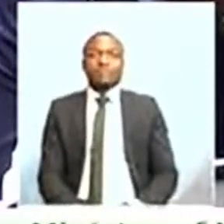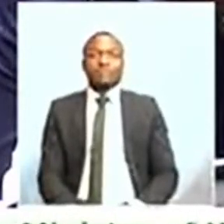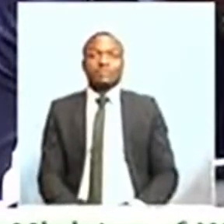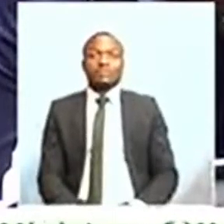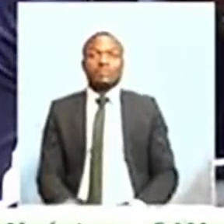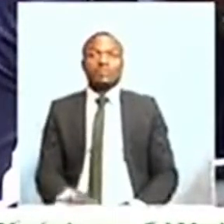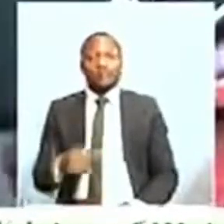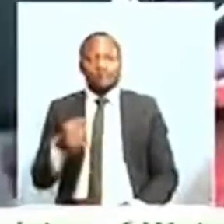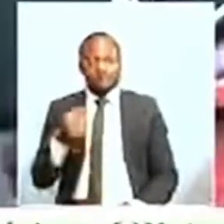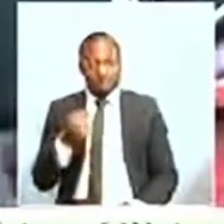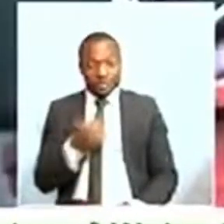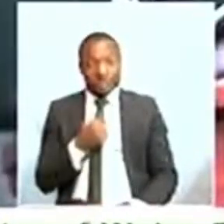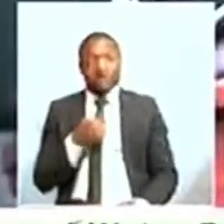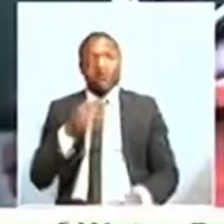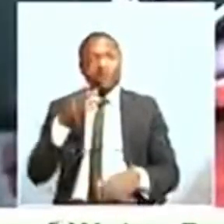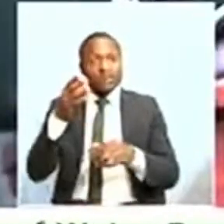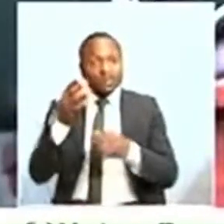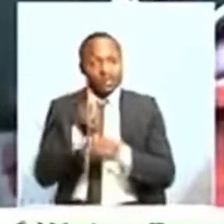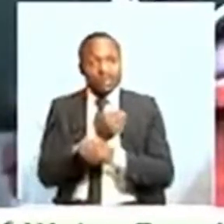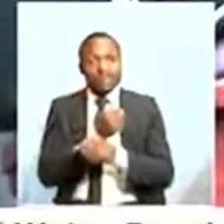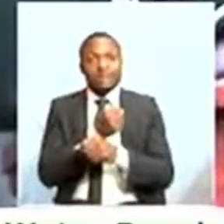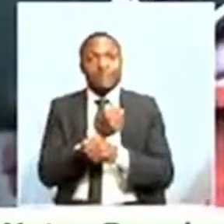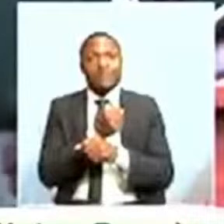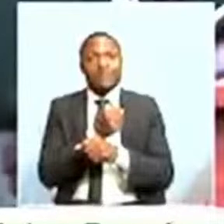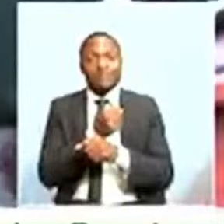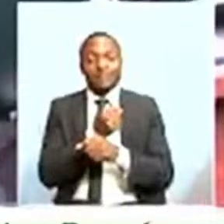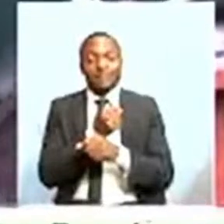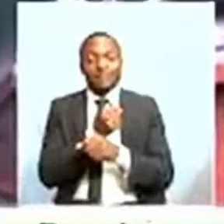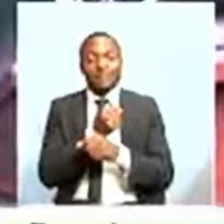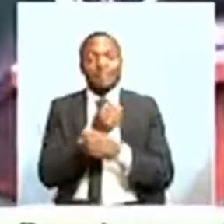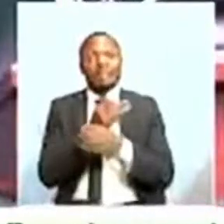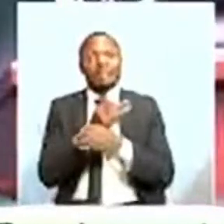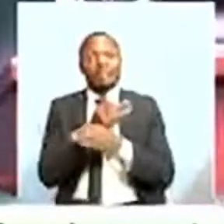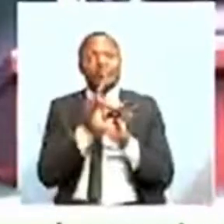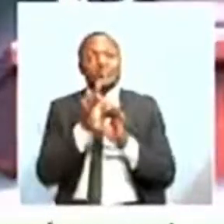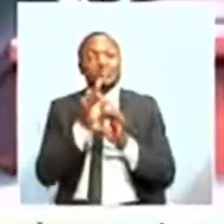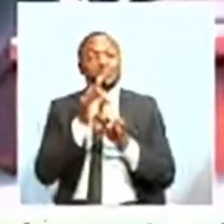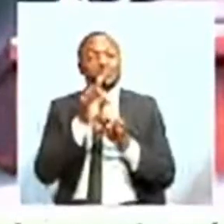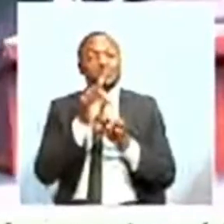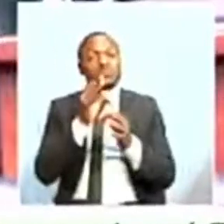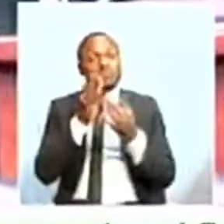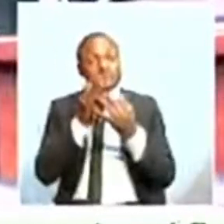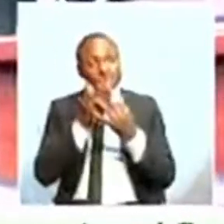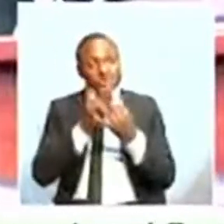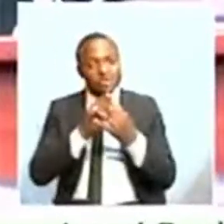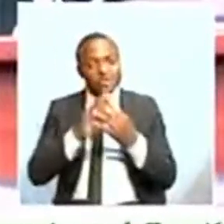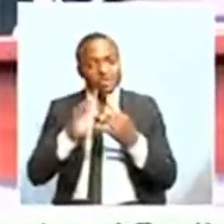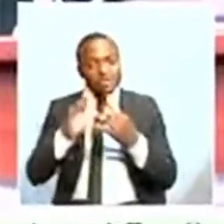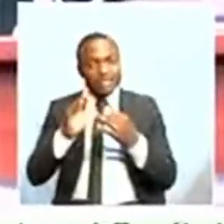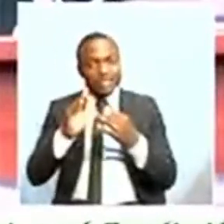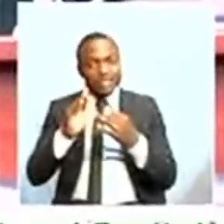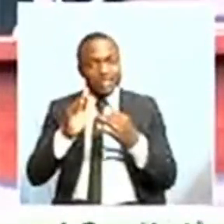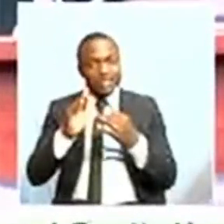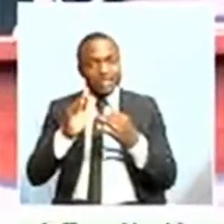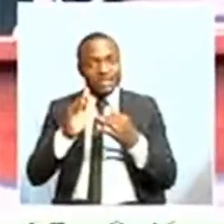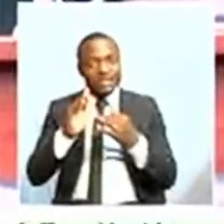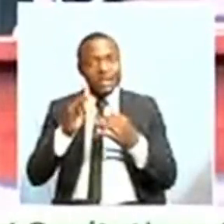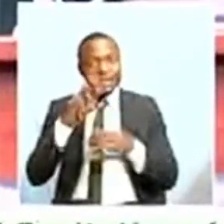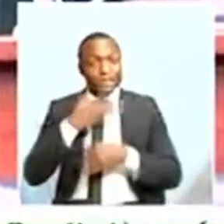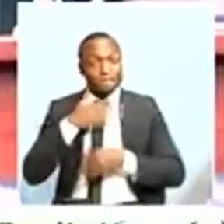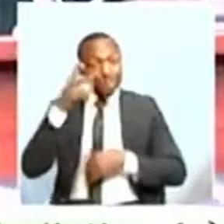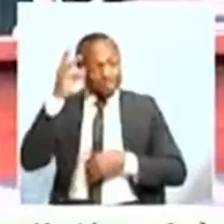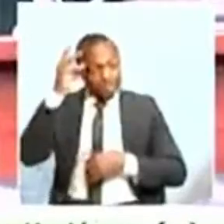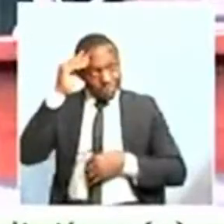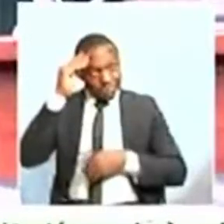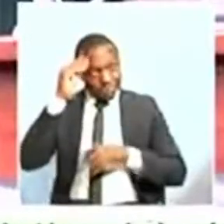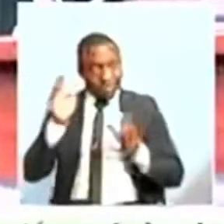I'll get liberty to share quickly my experience because I was once a small contractor. We want to